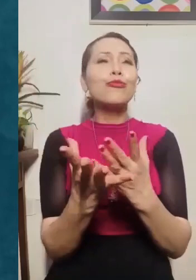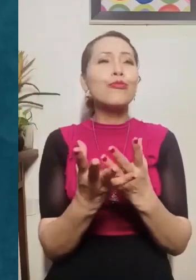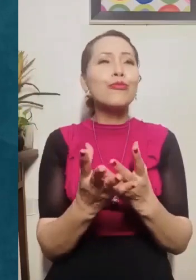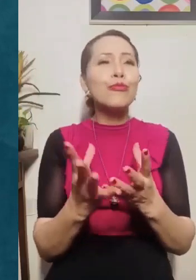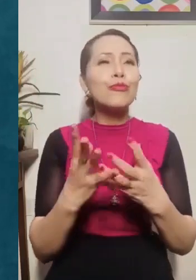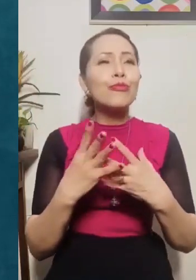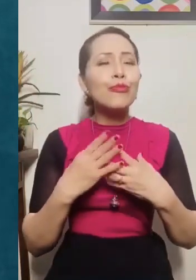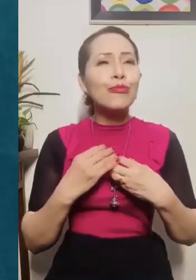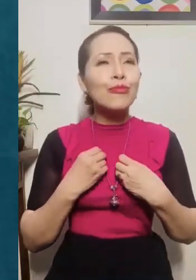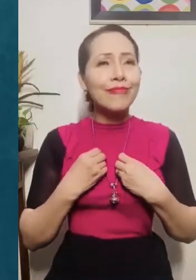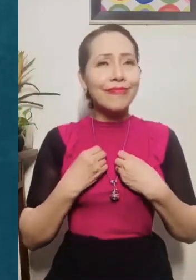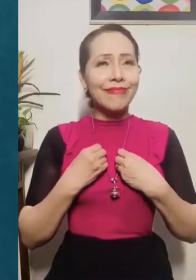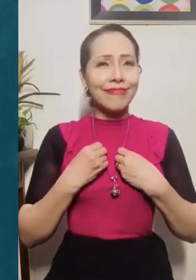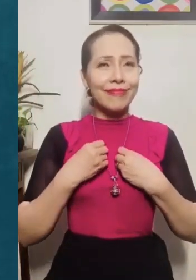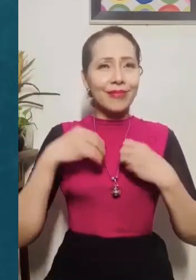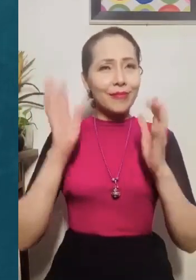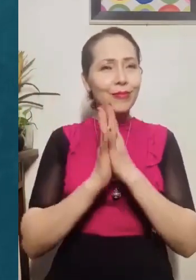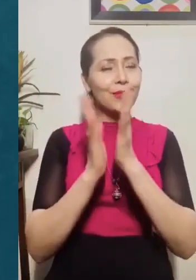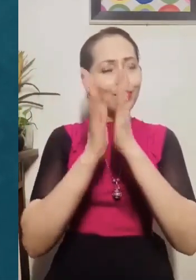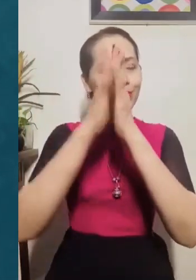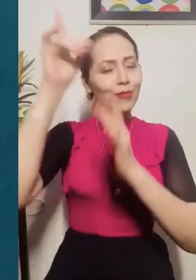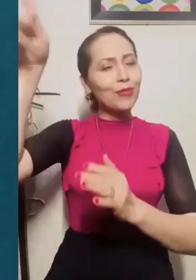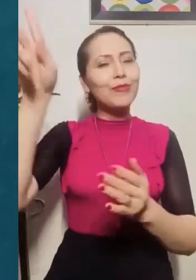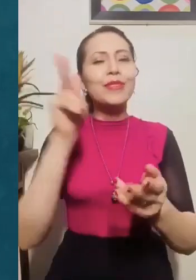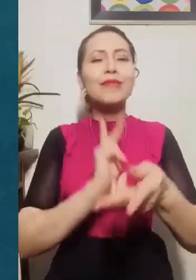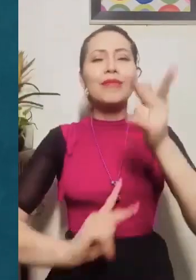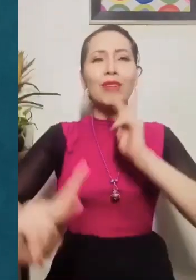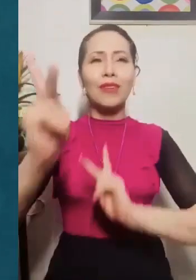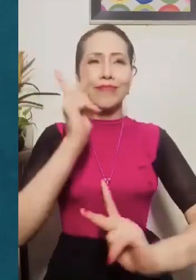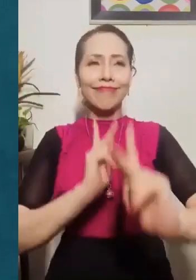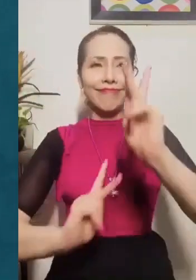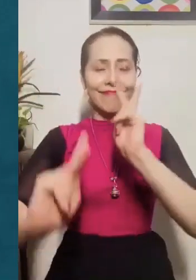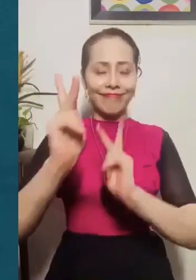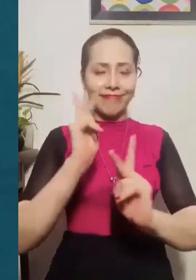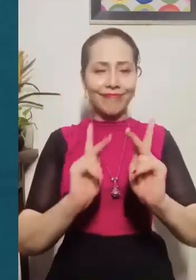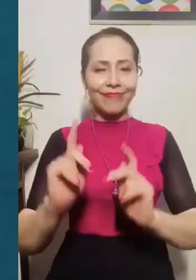You've been having to praise of your